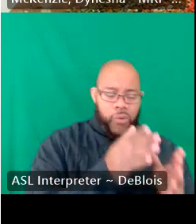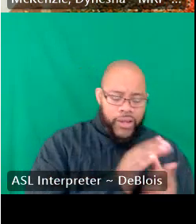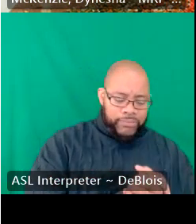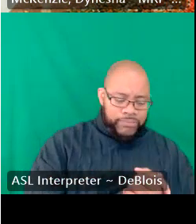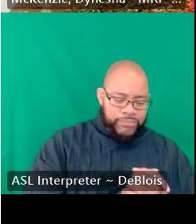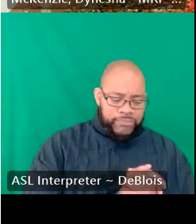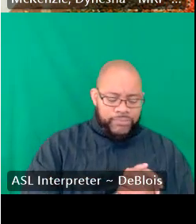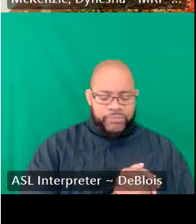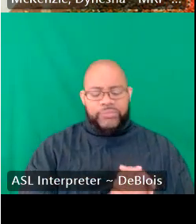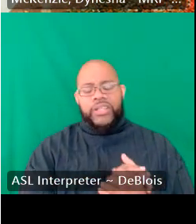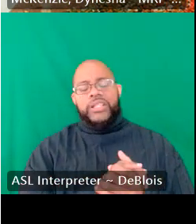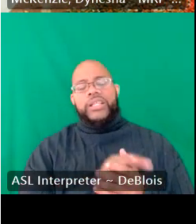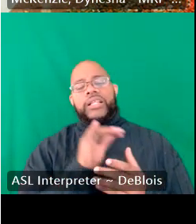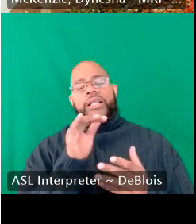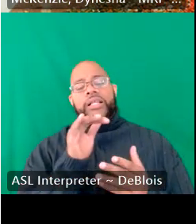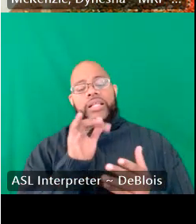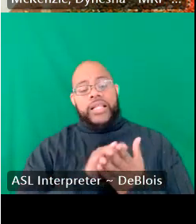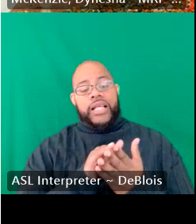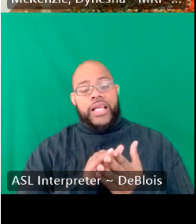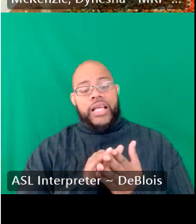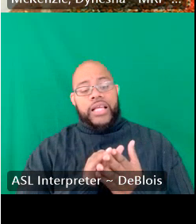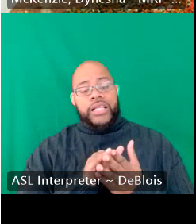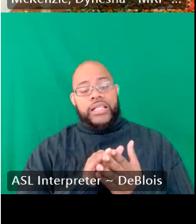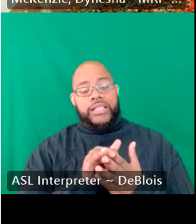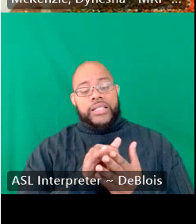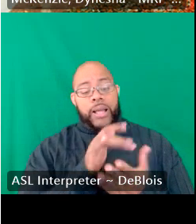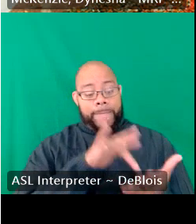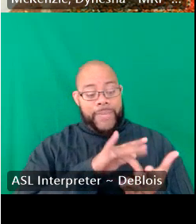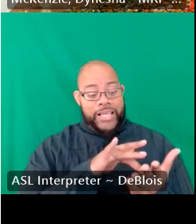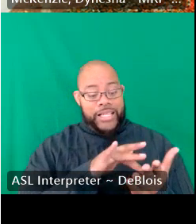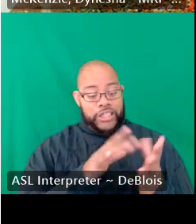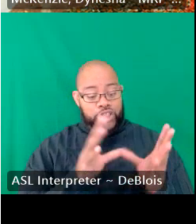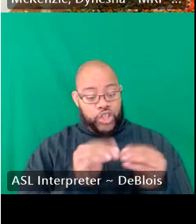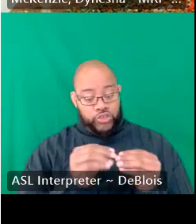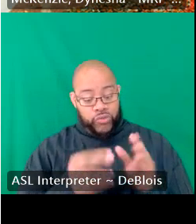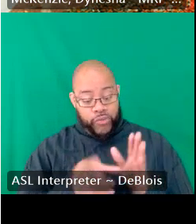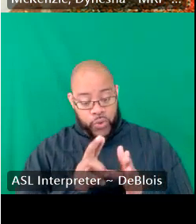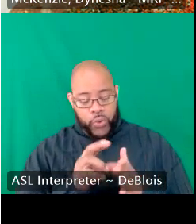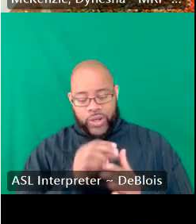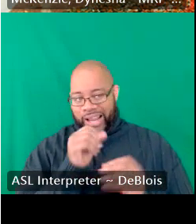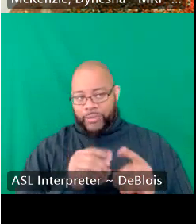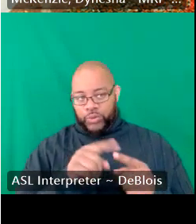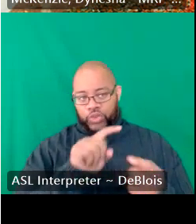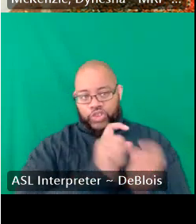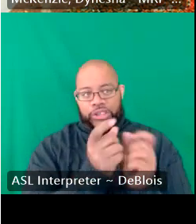Mid-session review is not an opportunity to change your budget request.